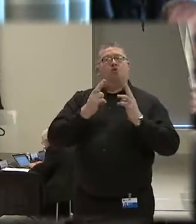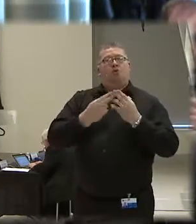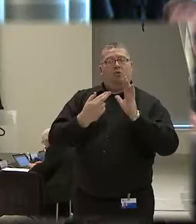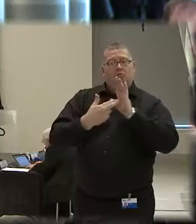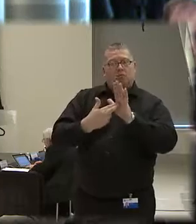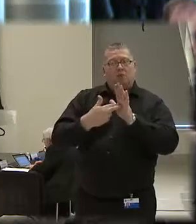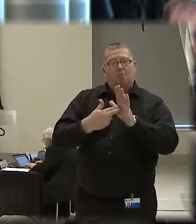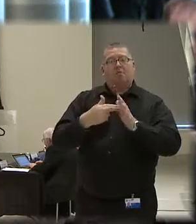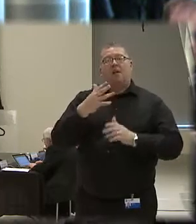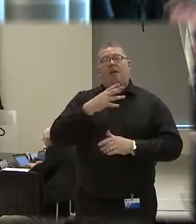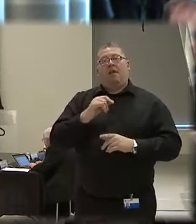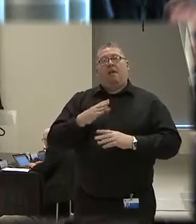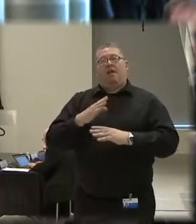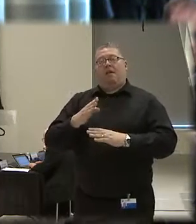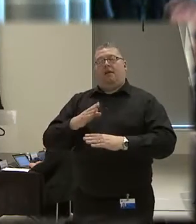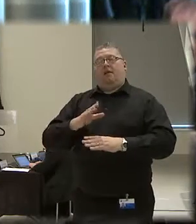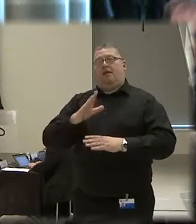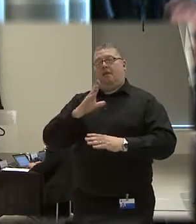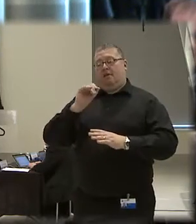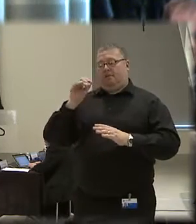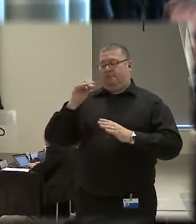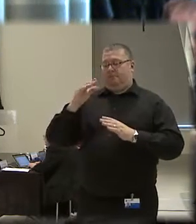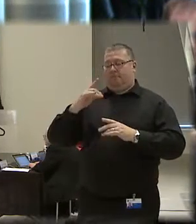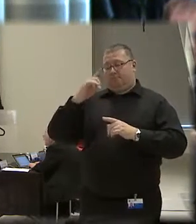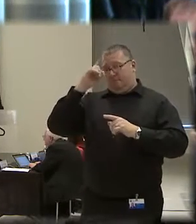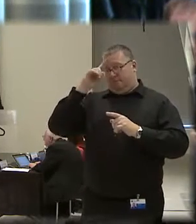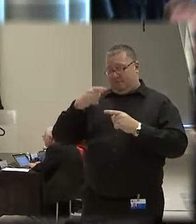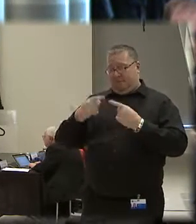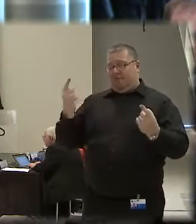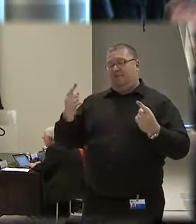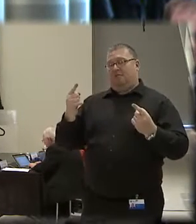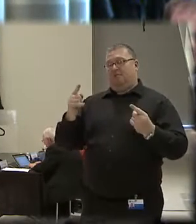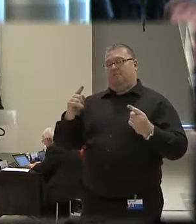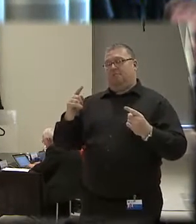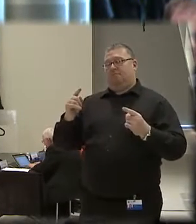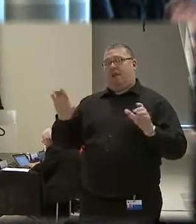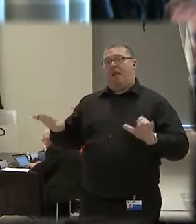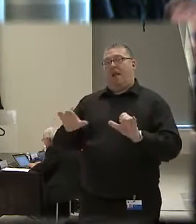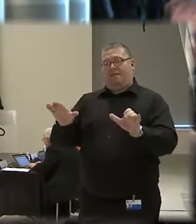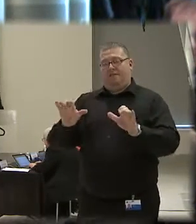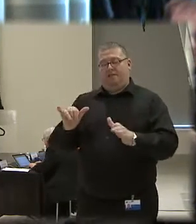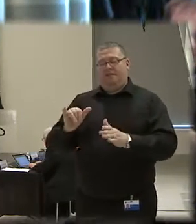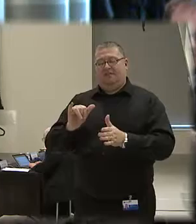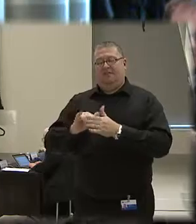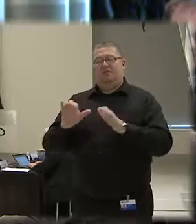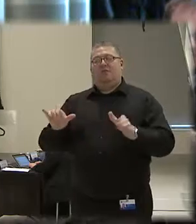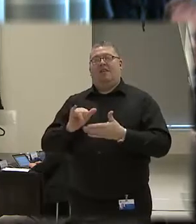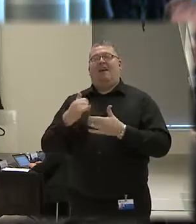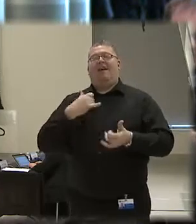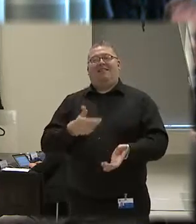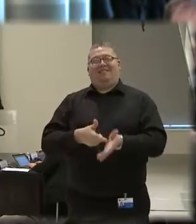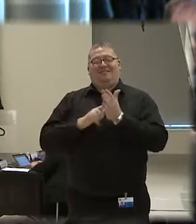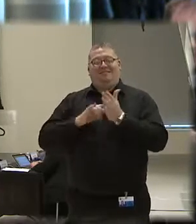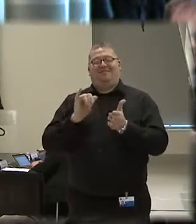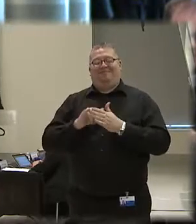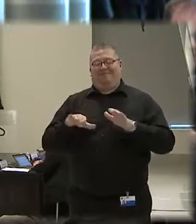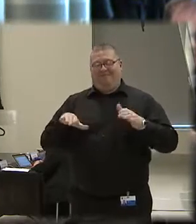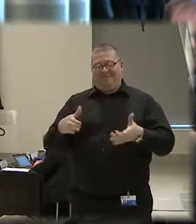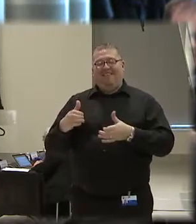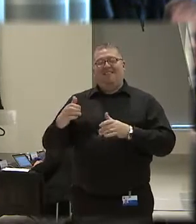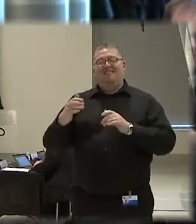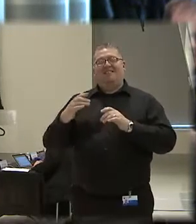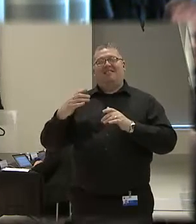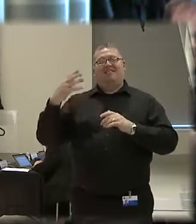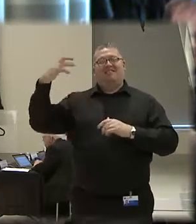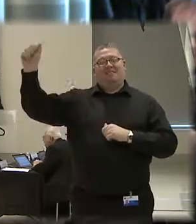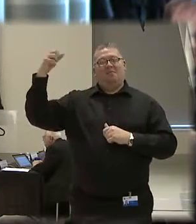representatives, and anti-activist sentiments. So today I insist that mass demonstrations and community